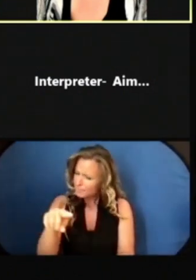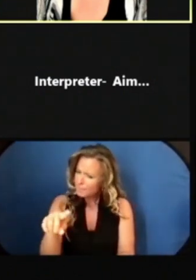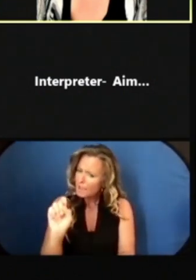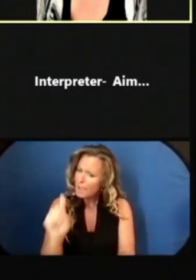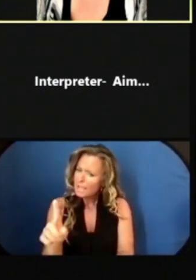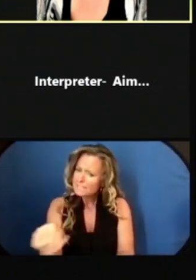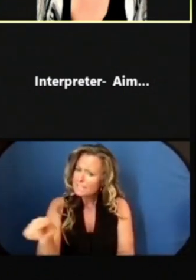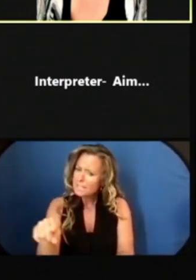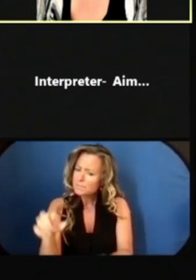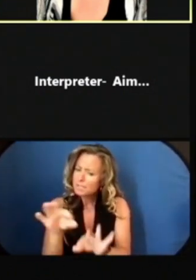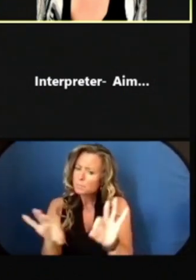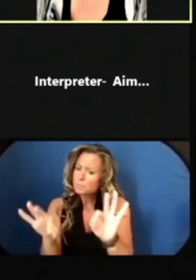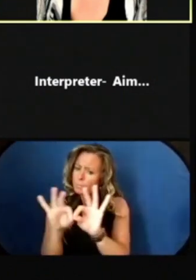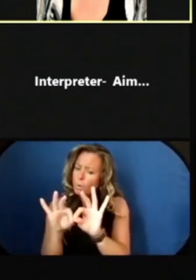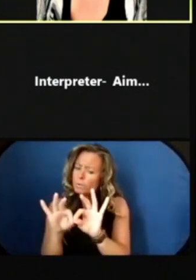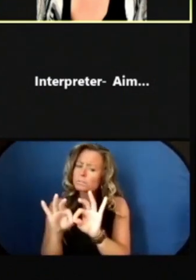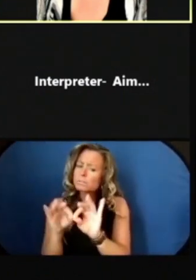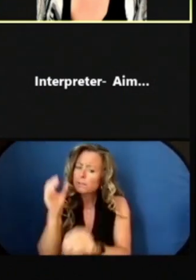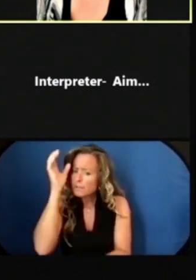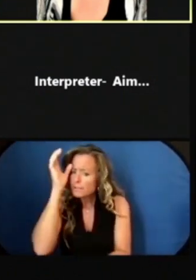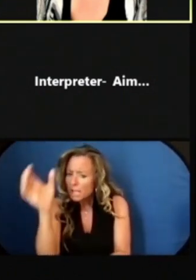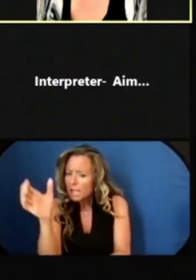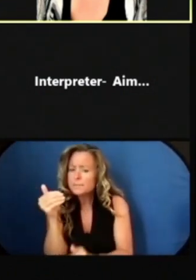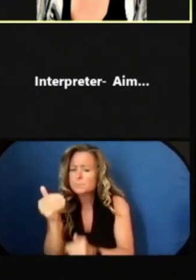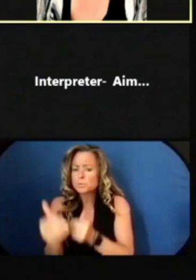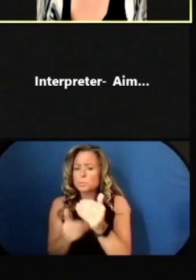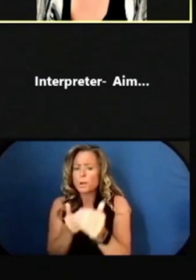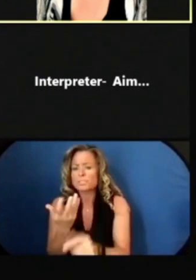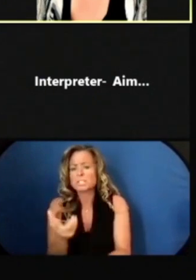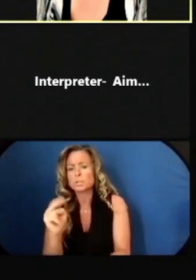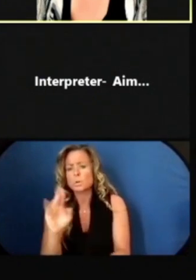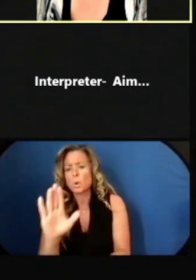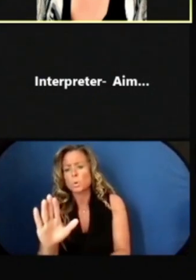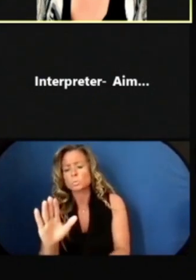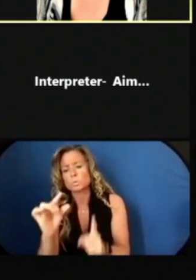key concepts or processes in their own words.